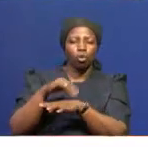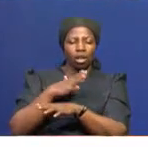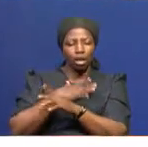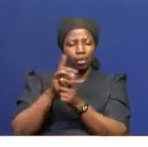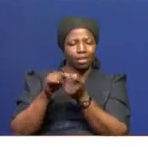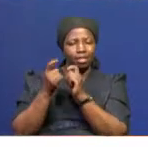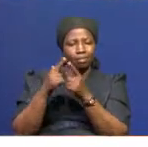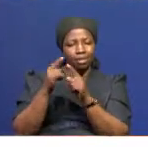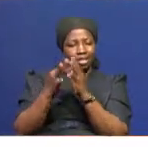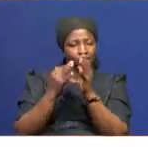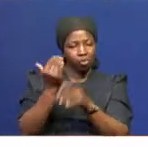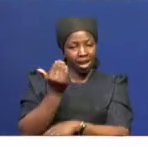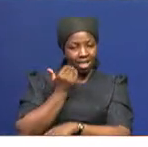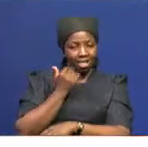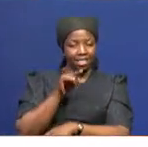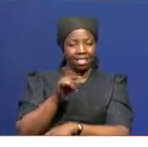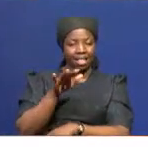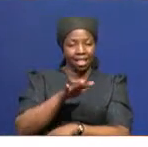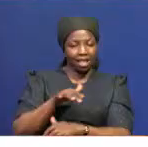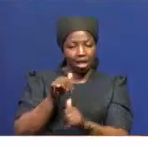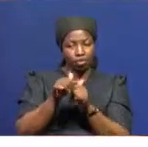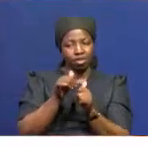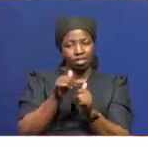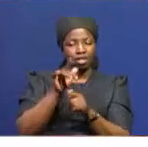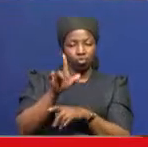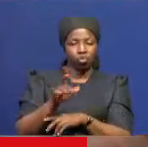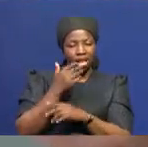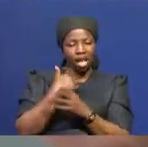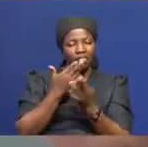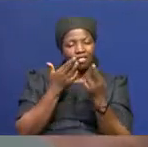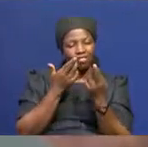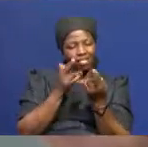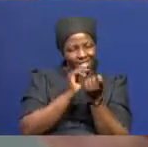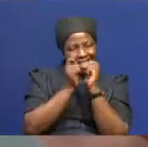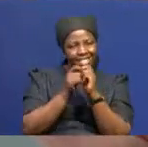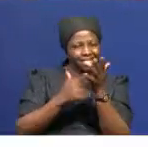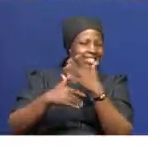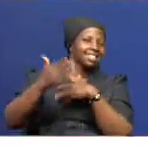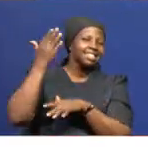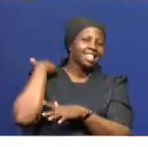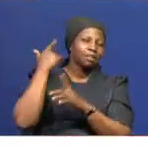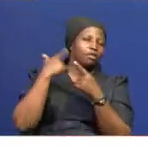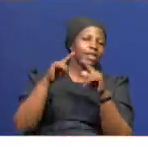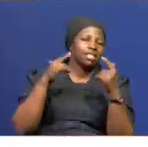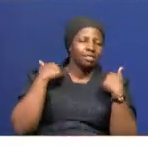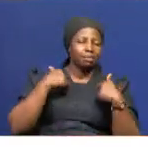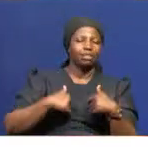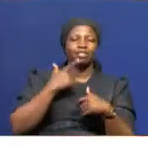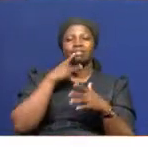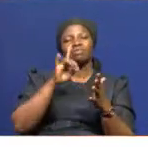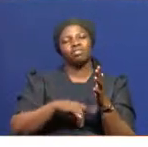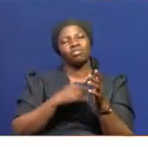ask me, this is an area that is long overdue. But as I read in my statement, we've made significant